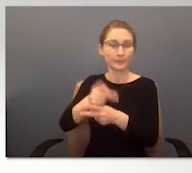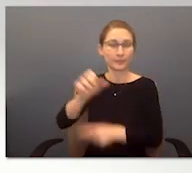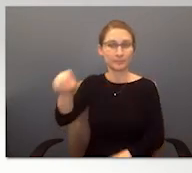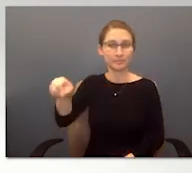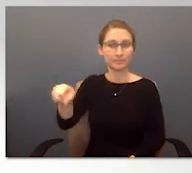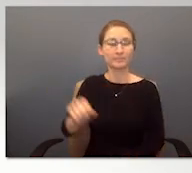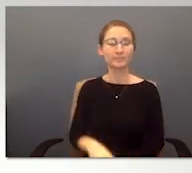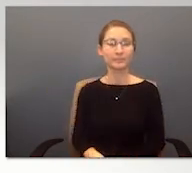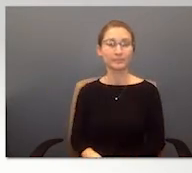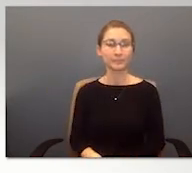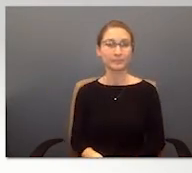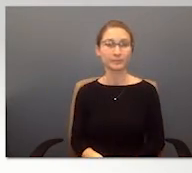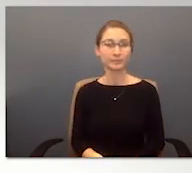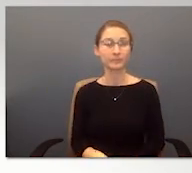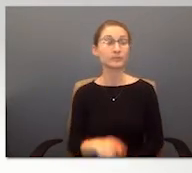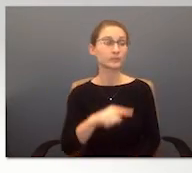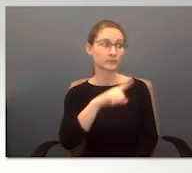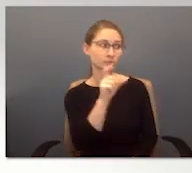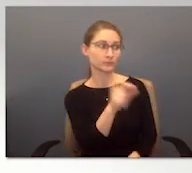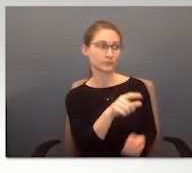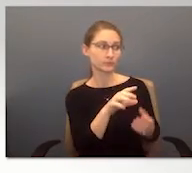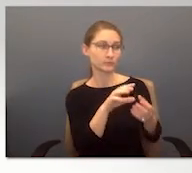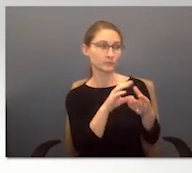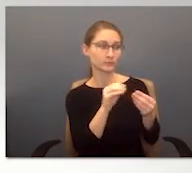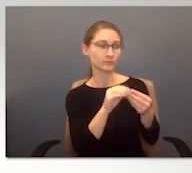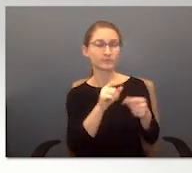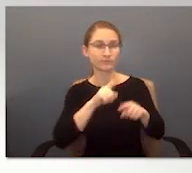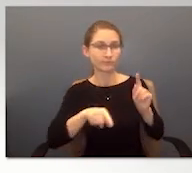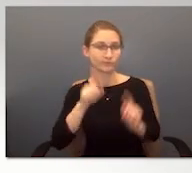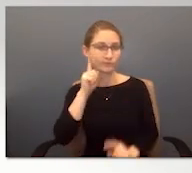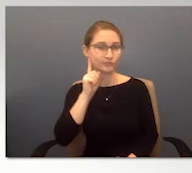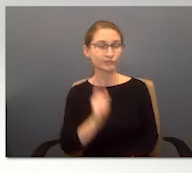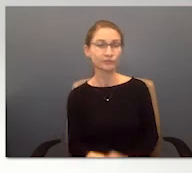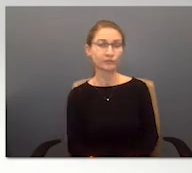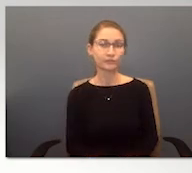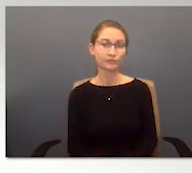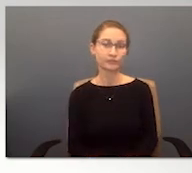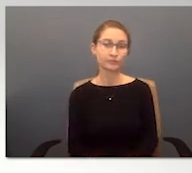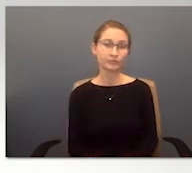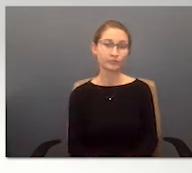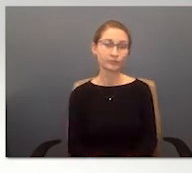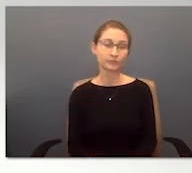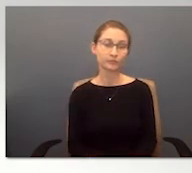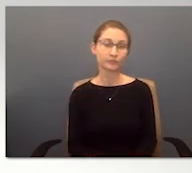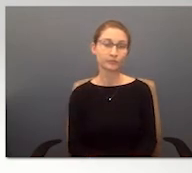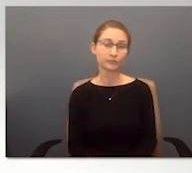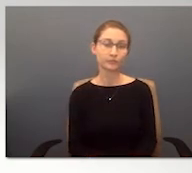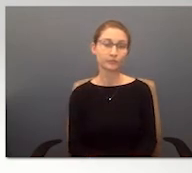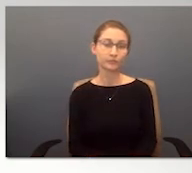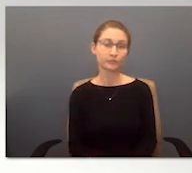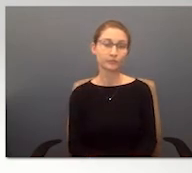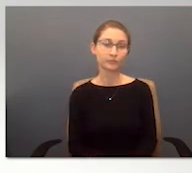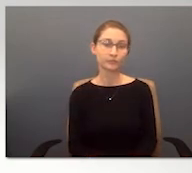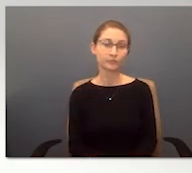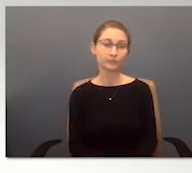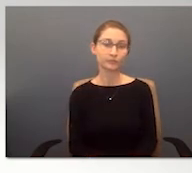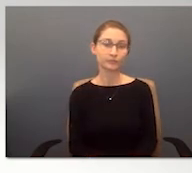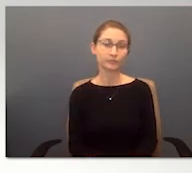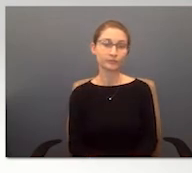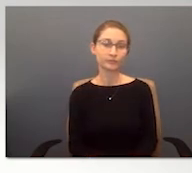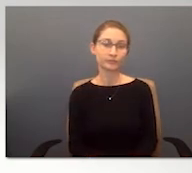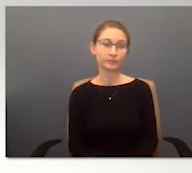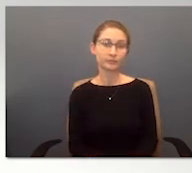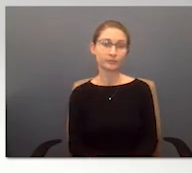care plan. And so a child that goes into early steps and needs services and doesn't